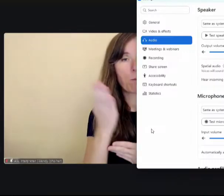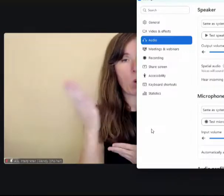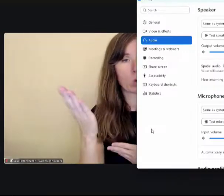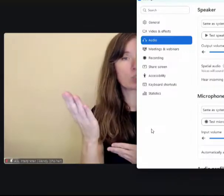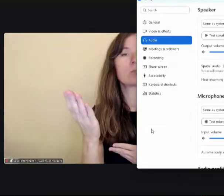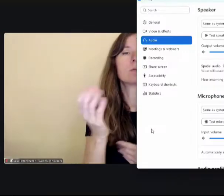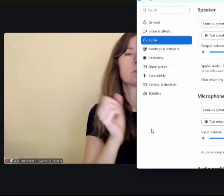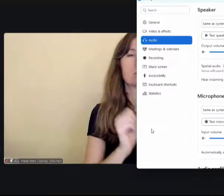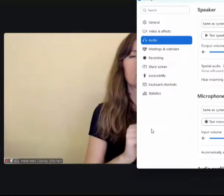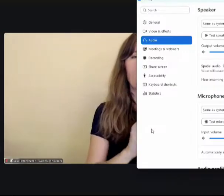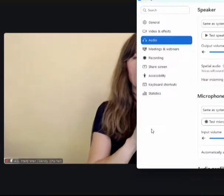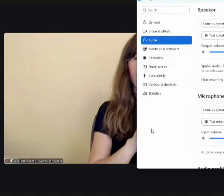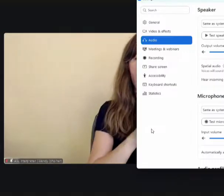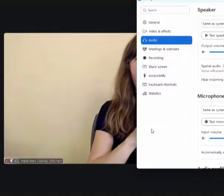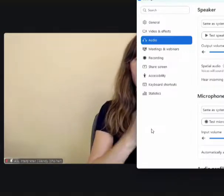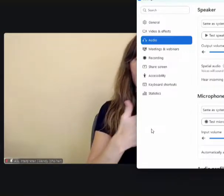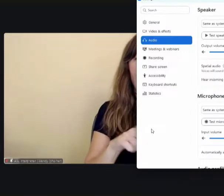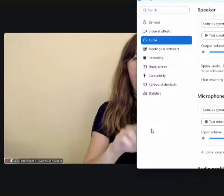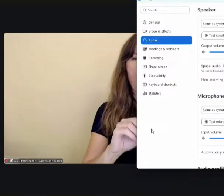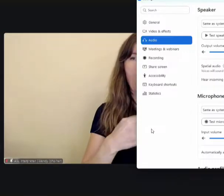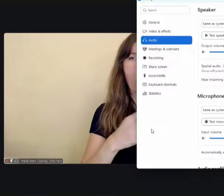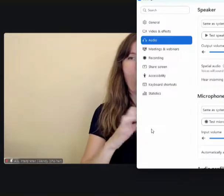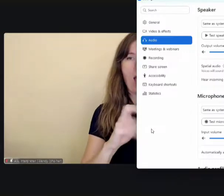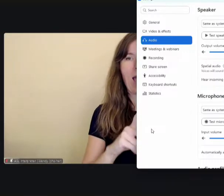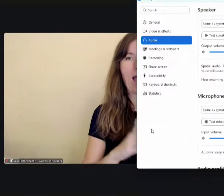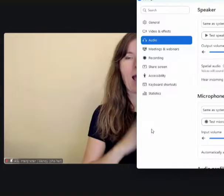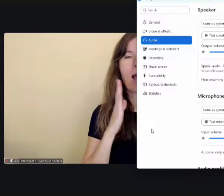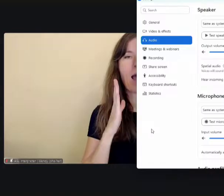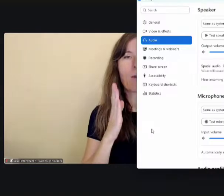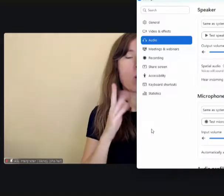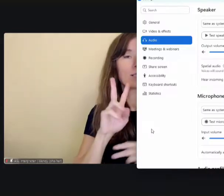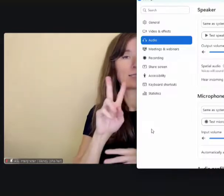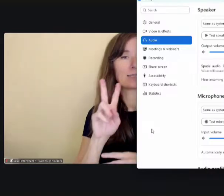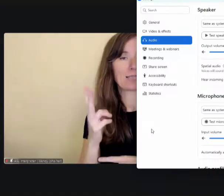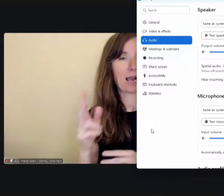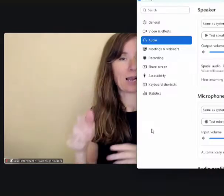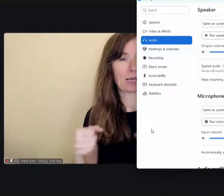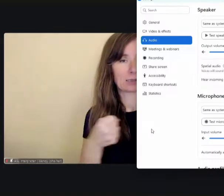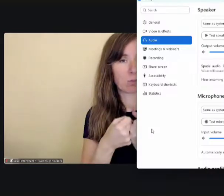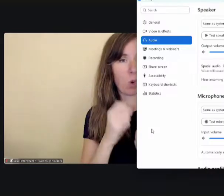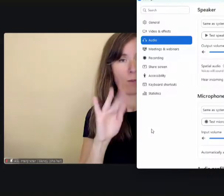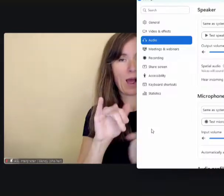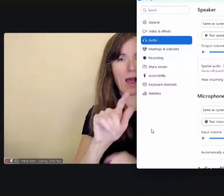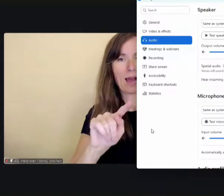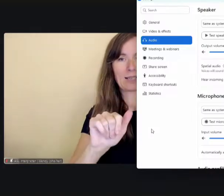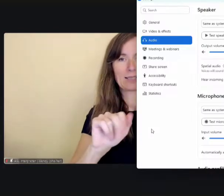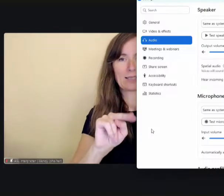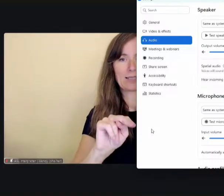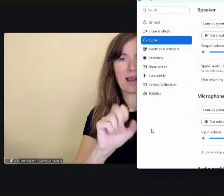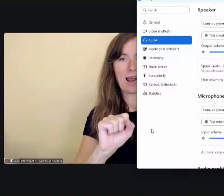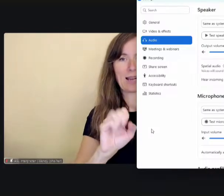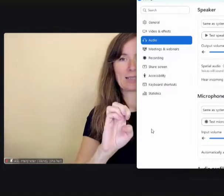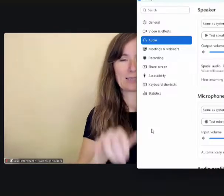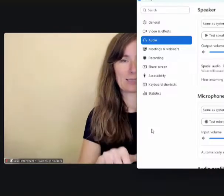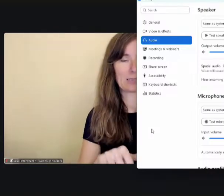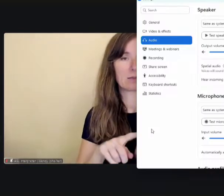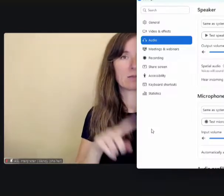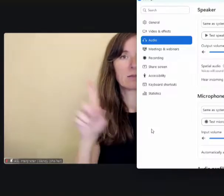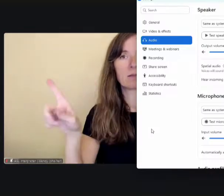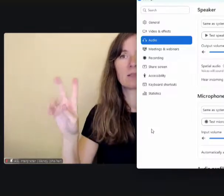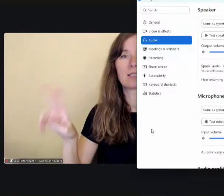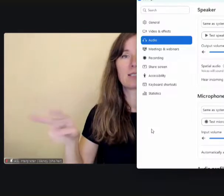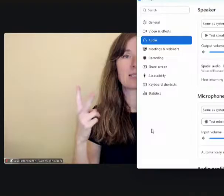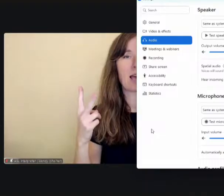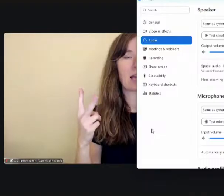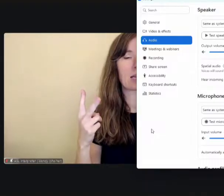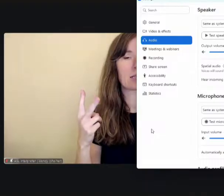Councilmember LaGloahec. Is there a second? Second. Seconded by Councilmember Tanzi. Is there any discussion of the motion? Yes,